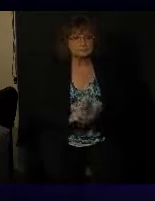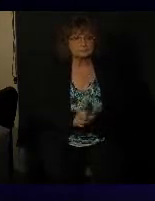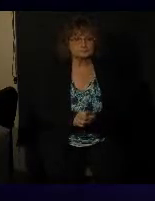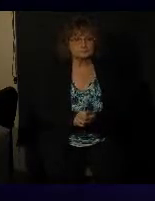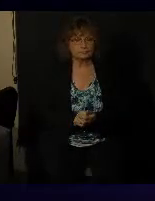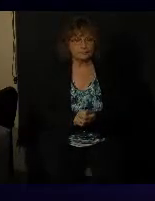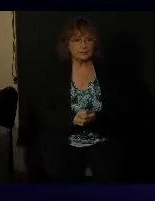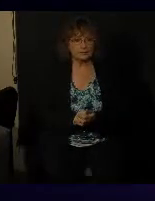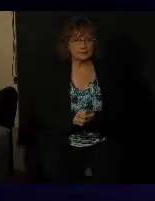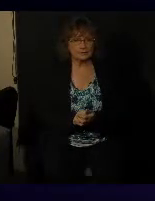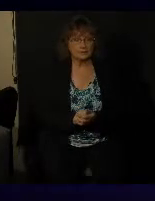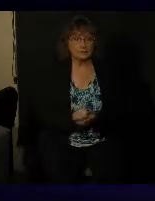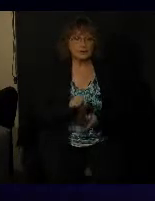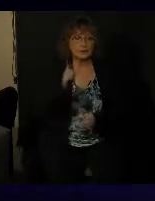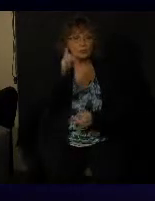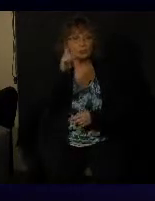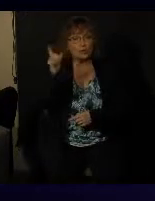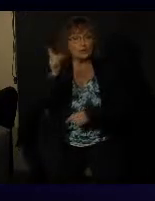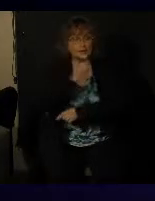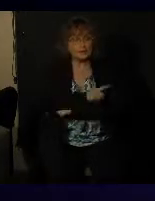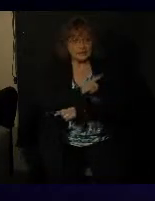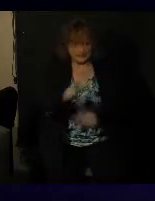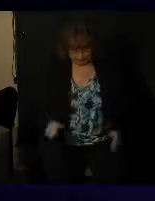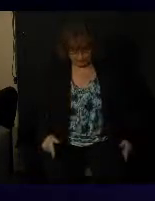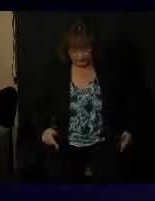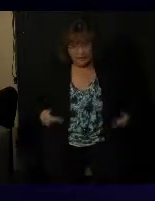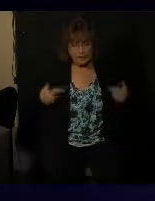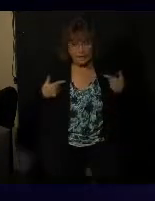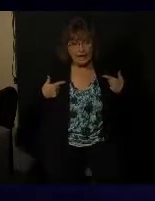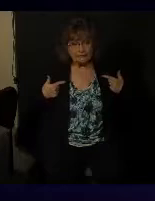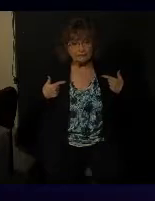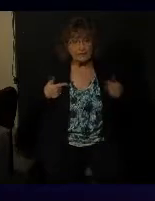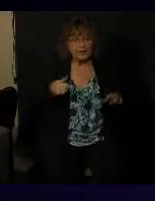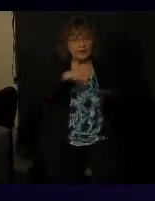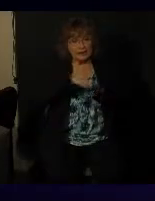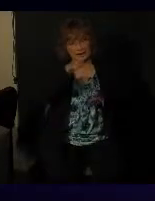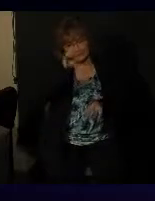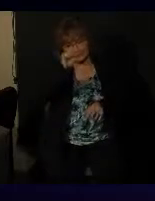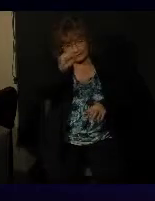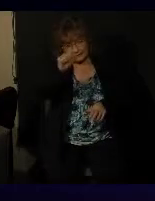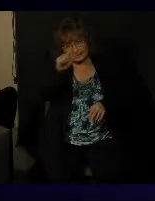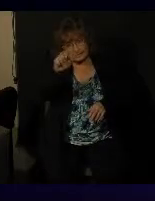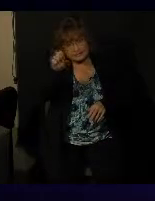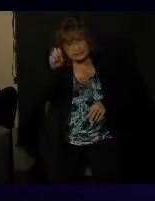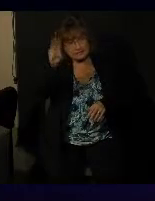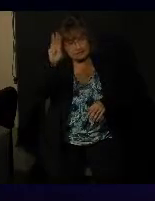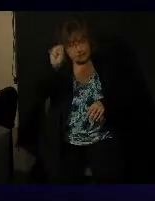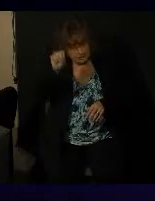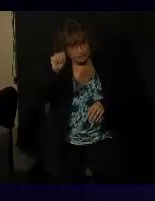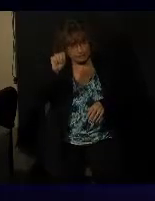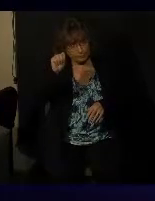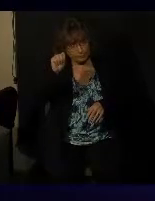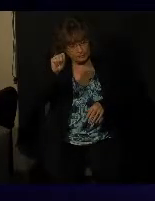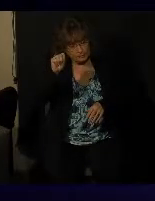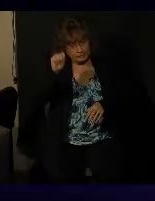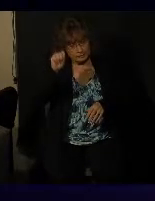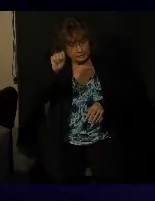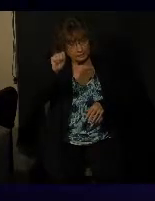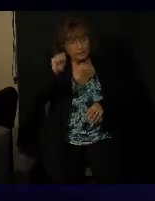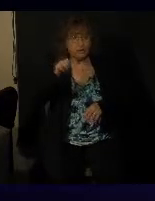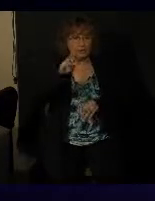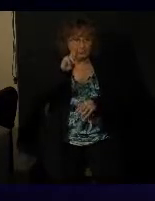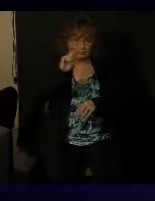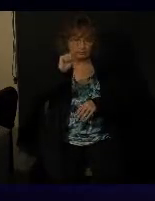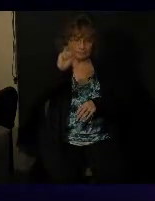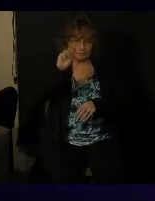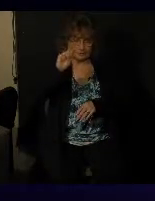life at Salem Ranch. So I'm going to be quiet for a minute because he's got a busy schedule. And